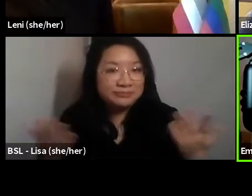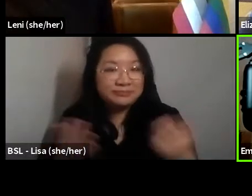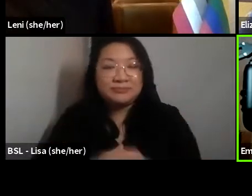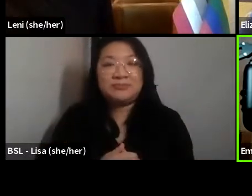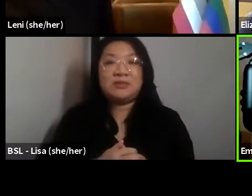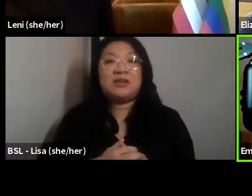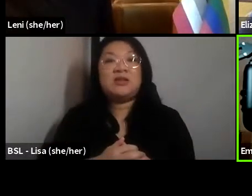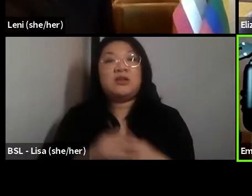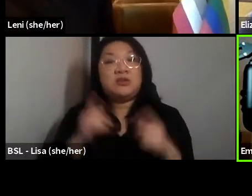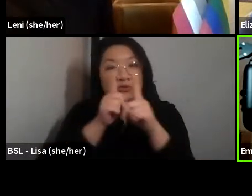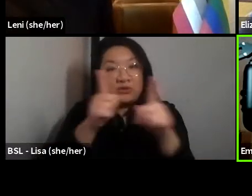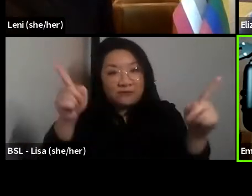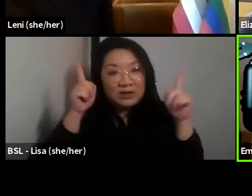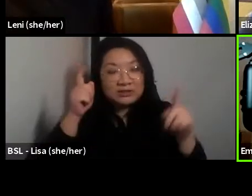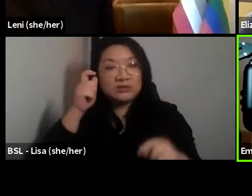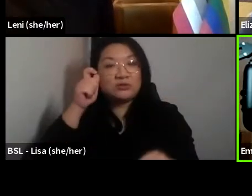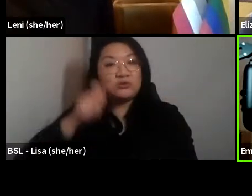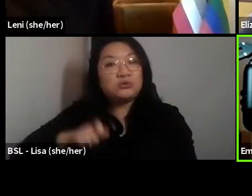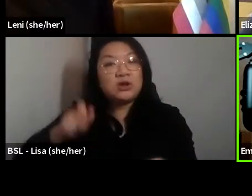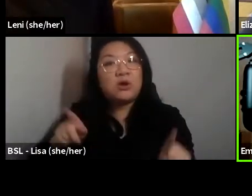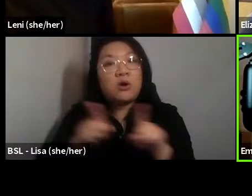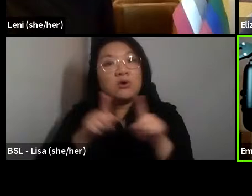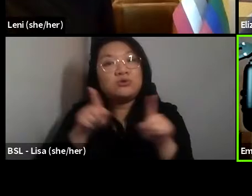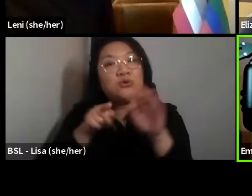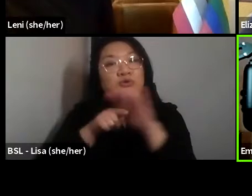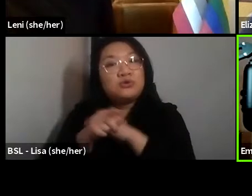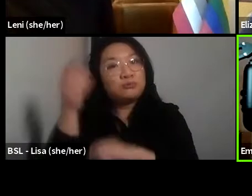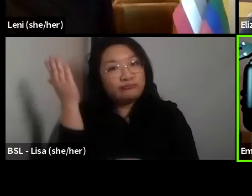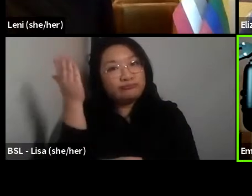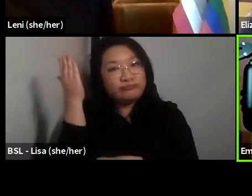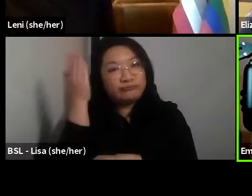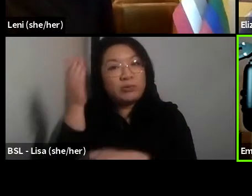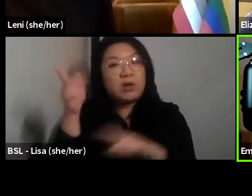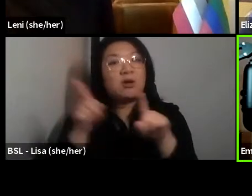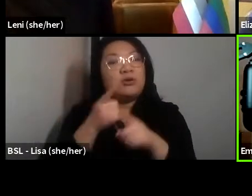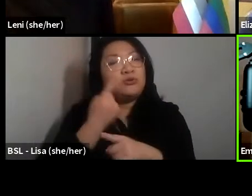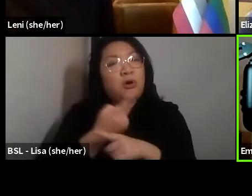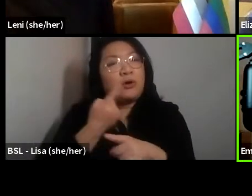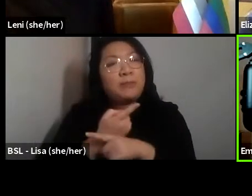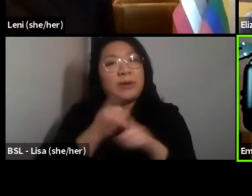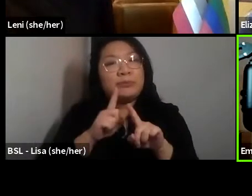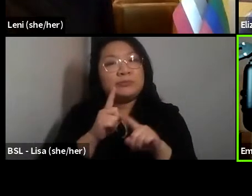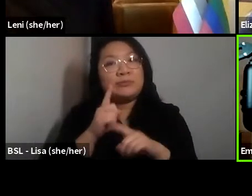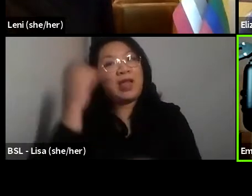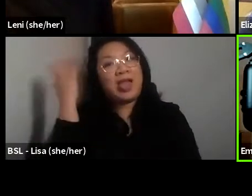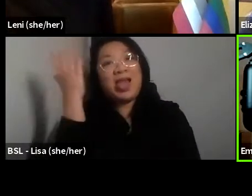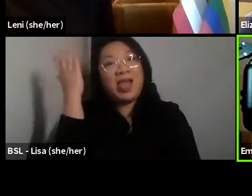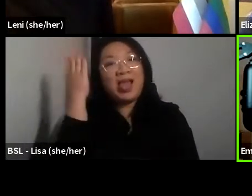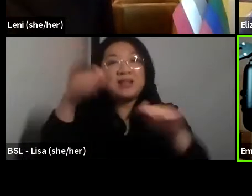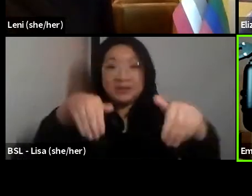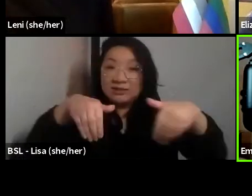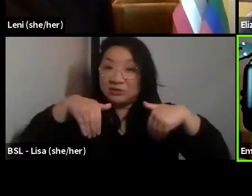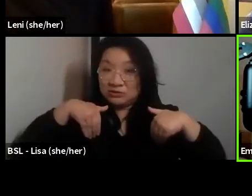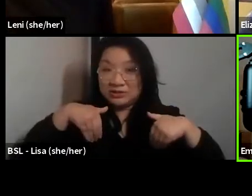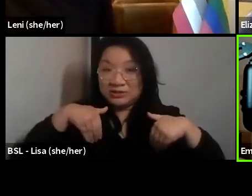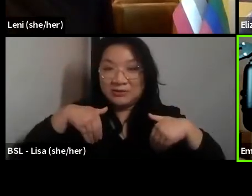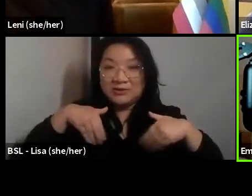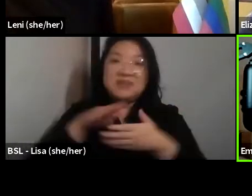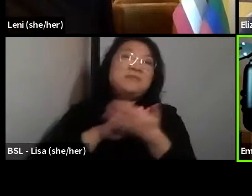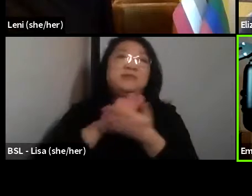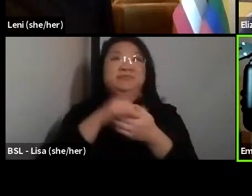I'm a university student and also a YouTuber, and I kind of talk about asexuality wherever people will hear me